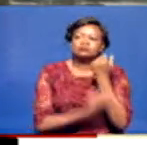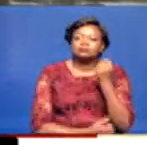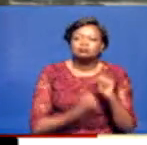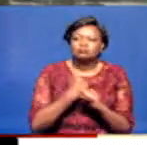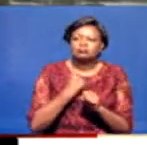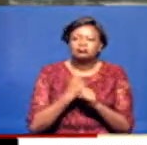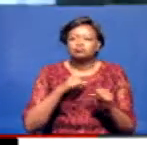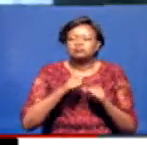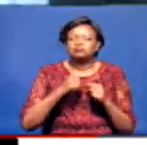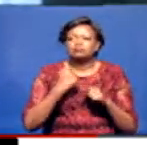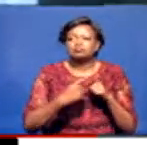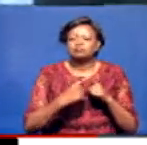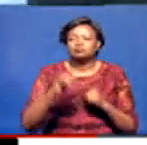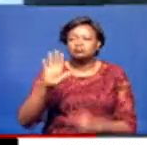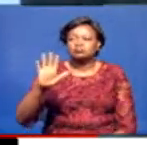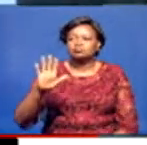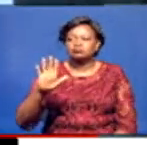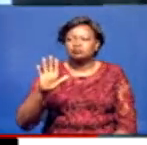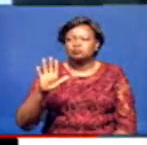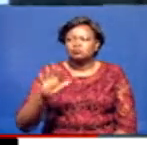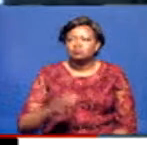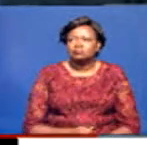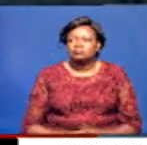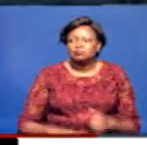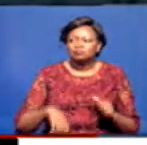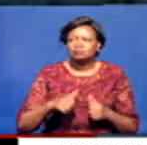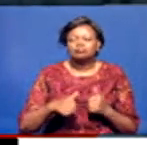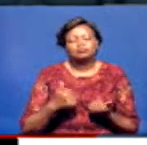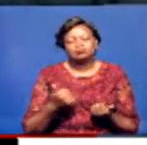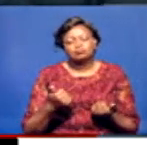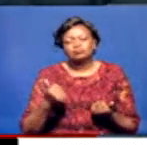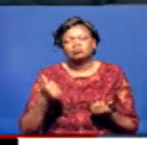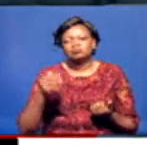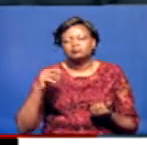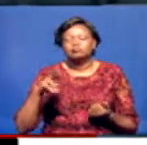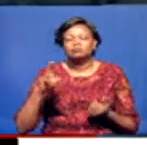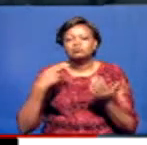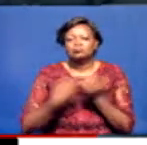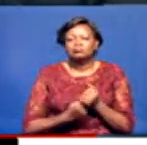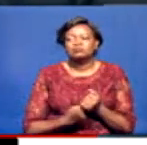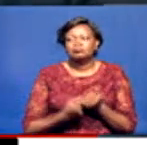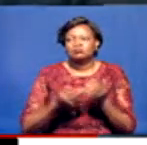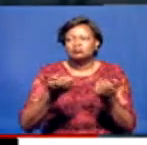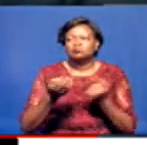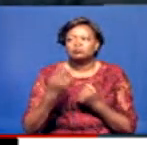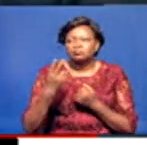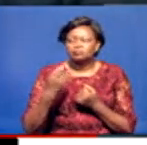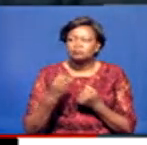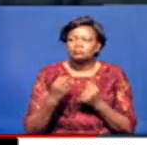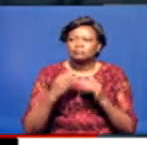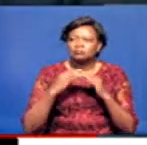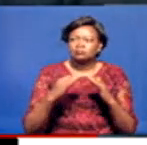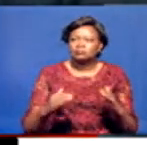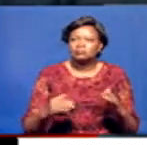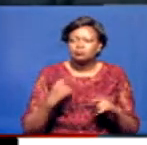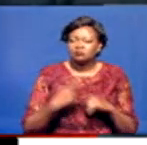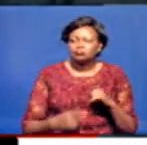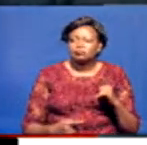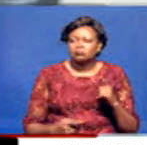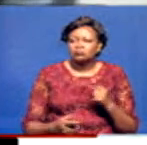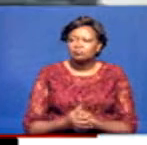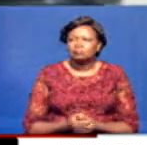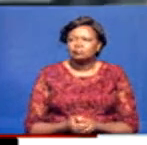of 5 years. Within this MOU partnership is at least 20 houses a year for the next 5 years.